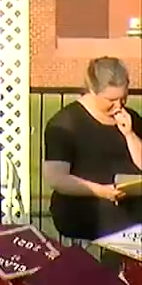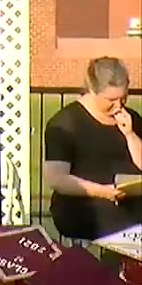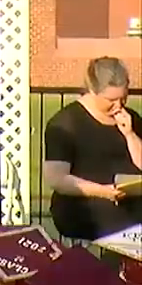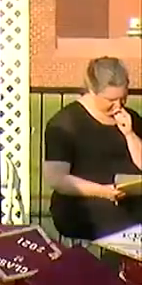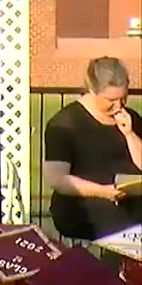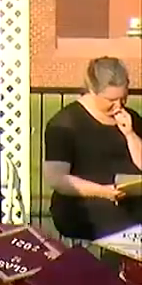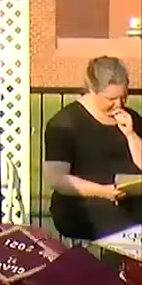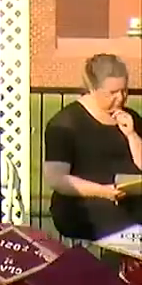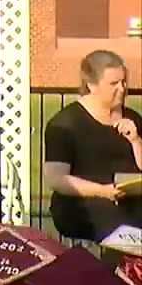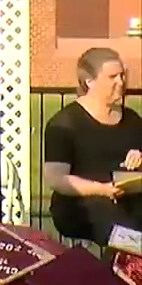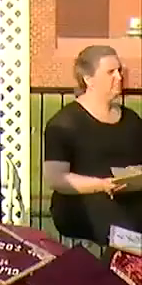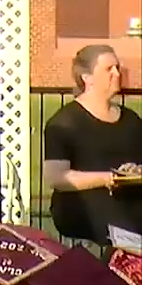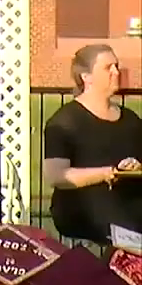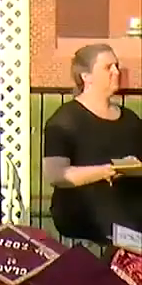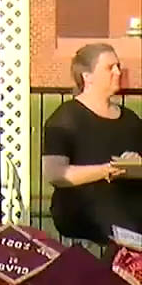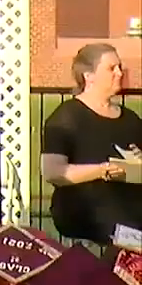Grady P. Kelly.